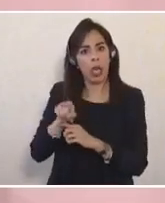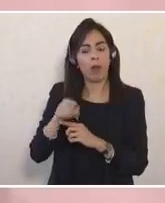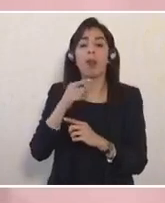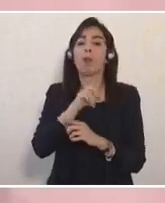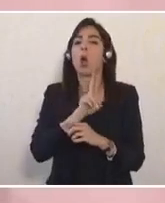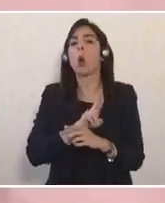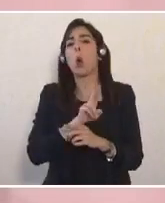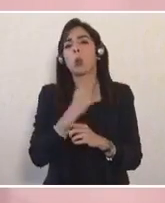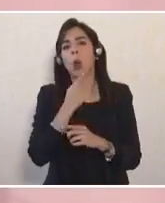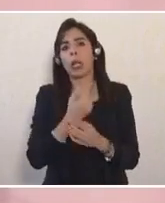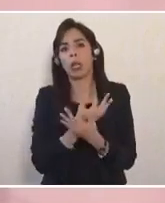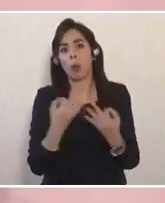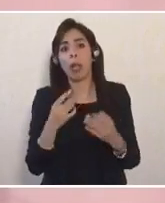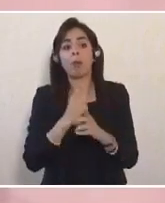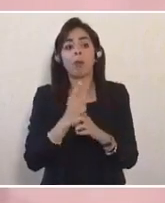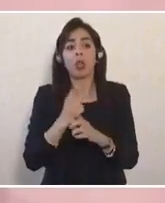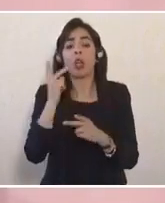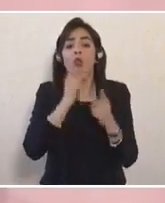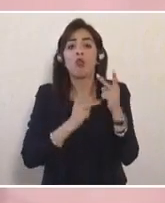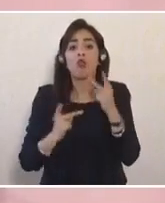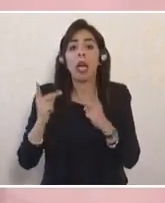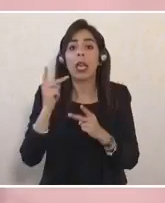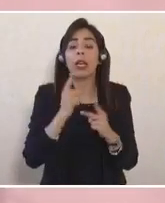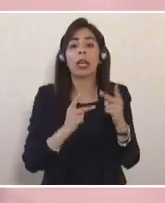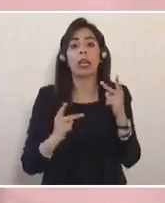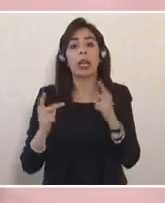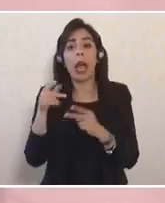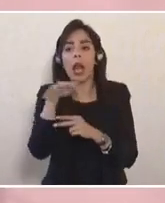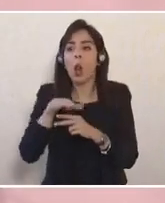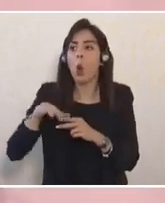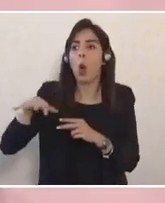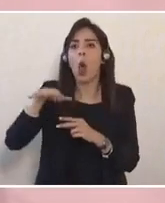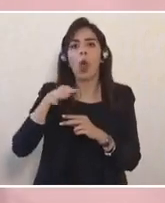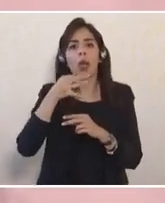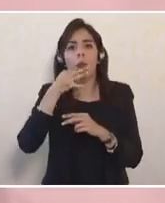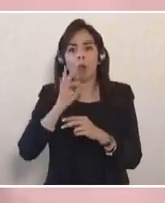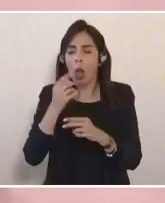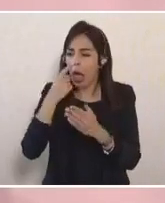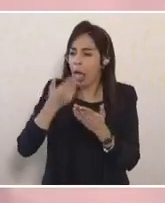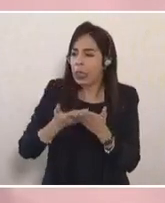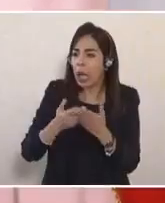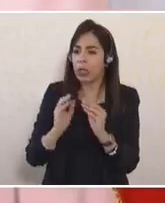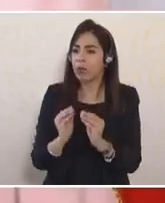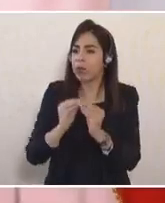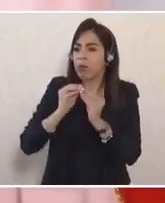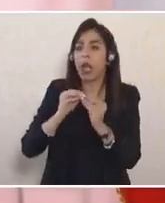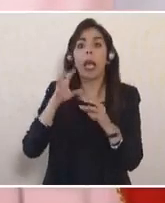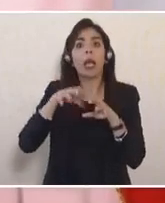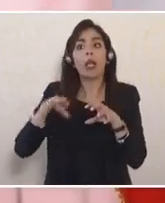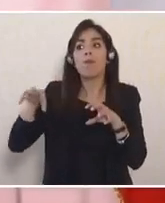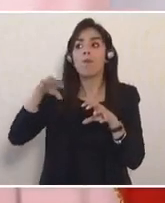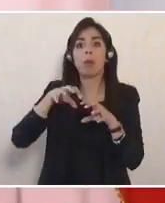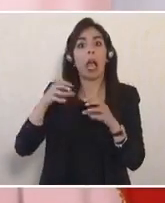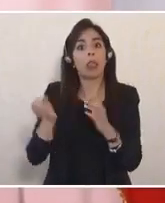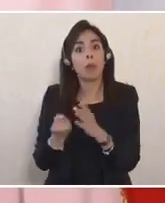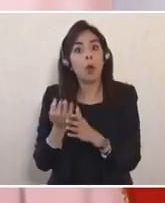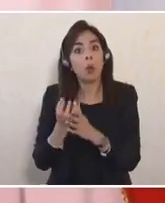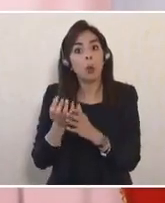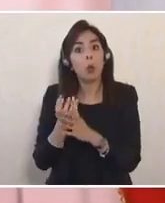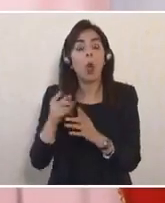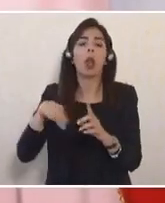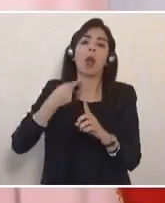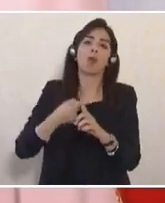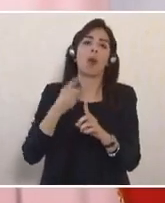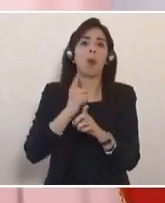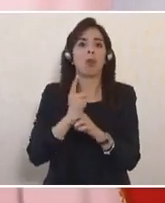quite important. The transfer of technology, of know-how by the private sector, and then the production. But also